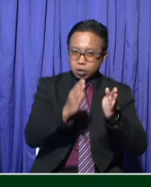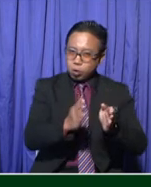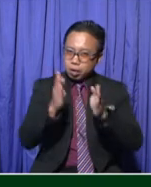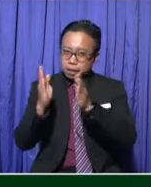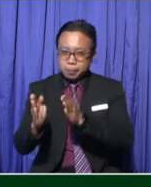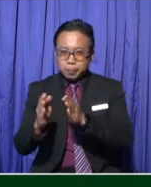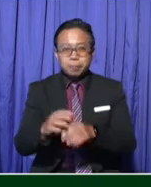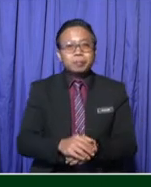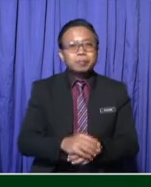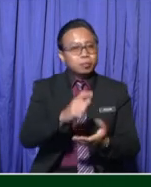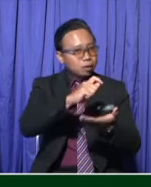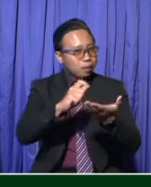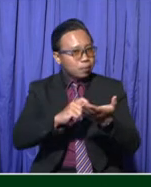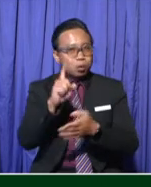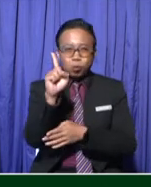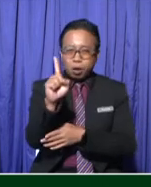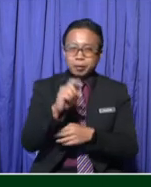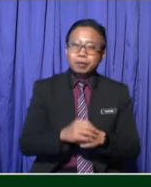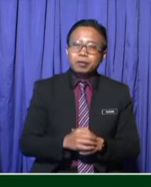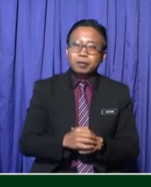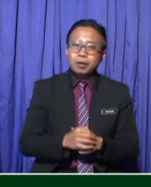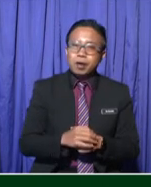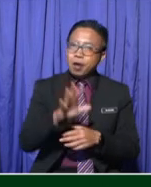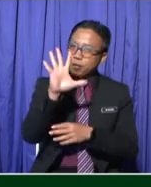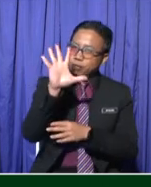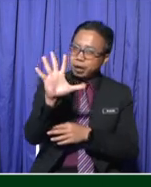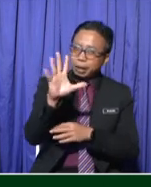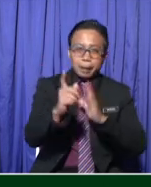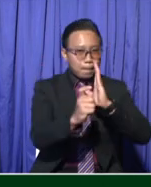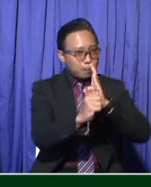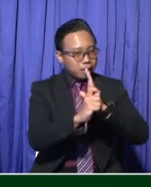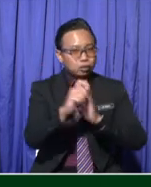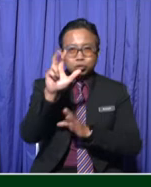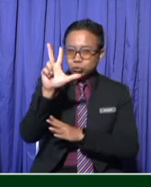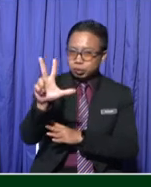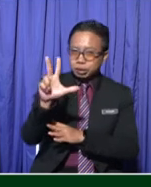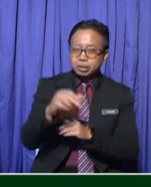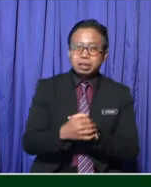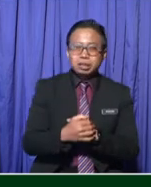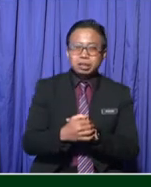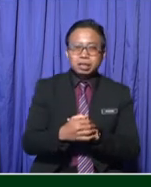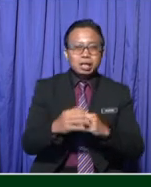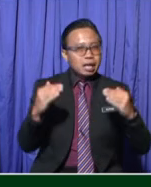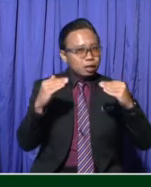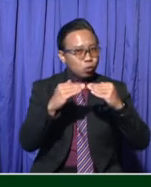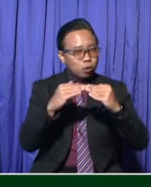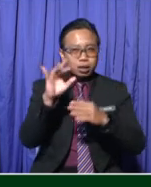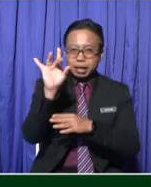labeled ones. 5 plus 3 equals